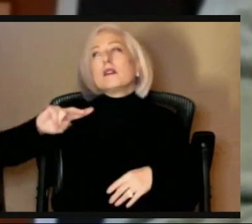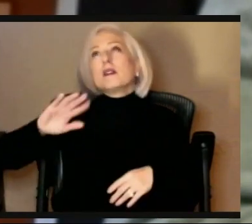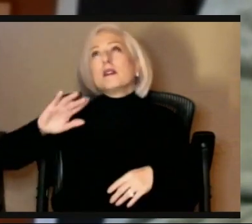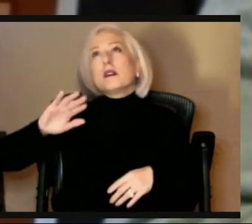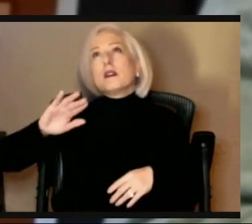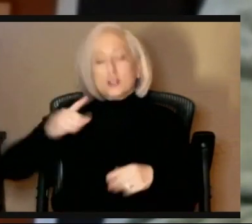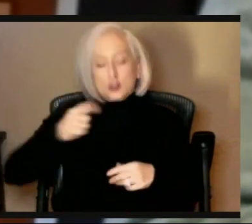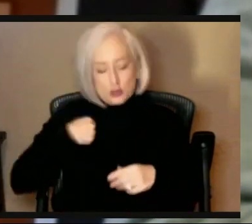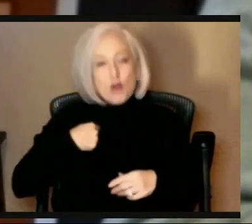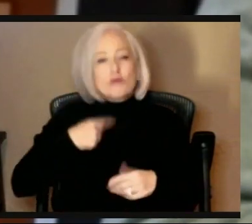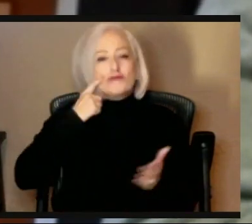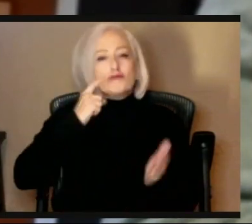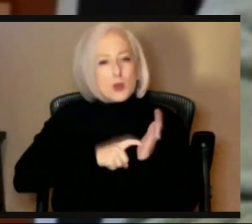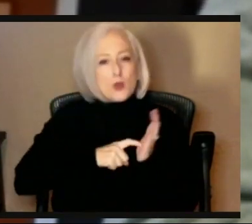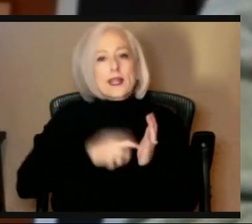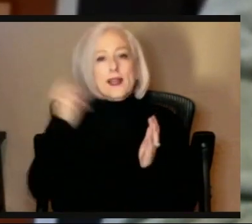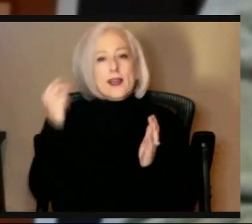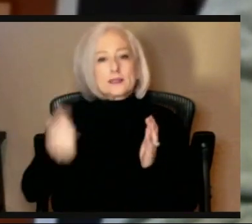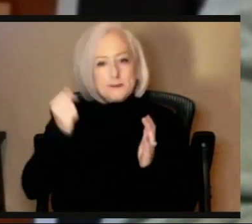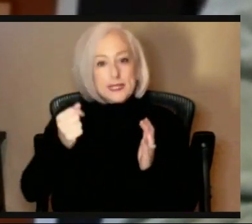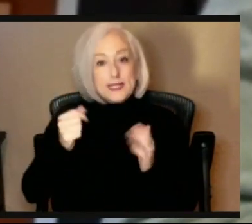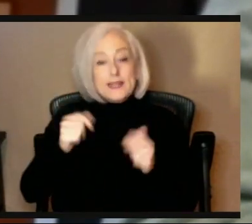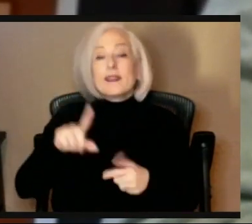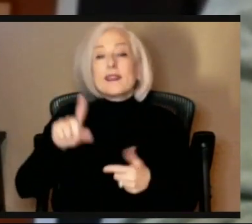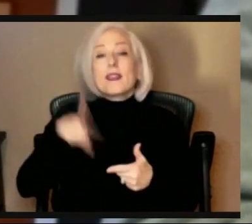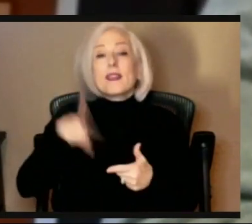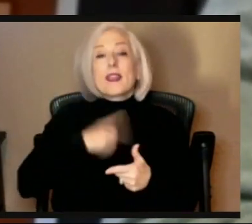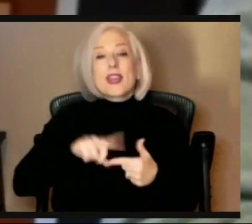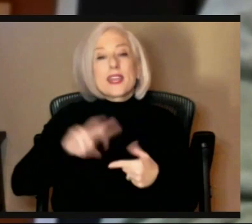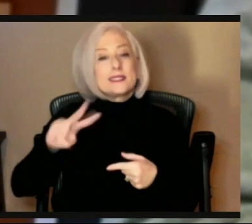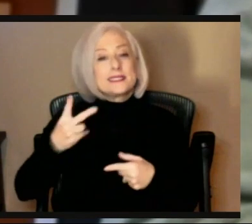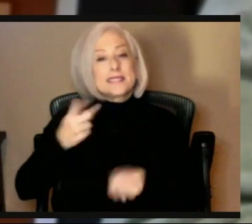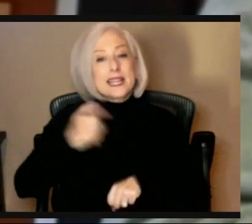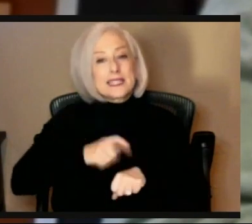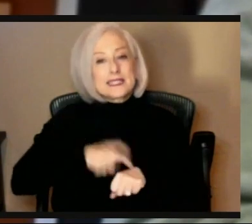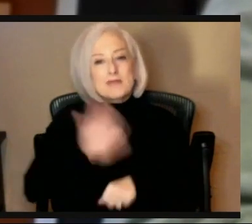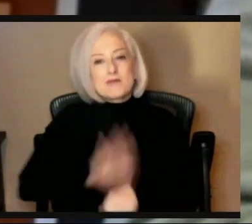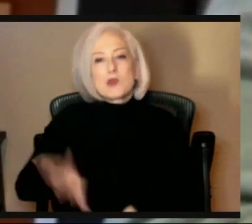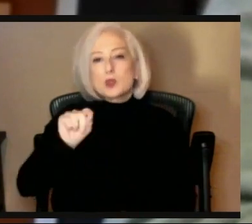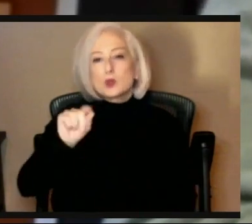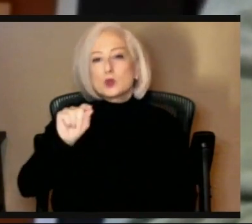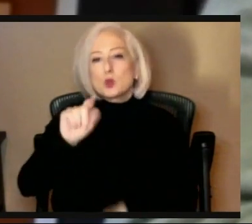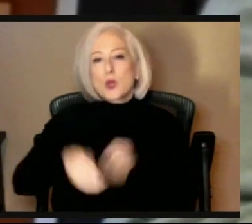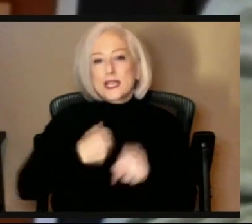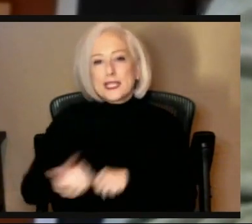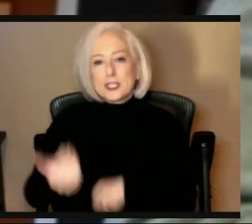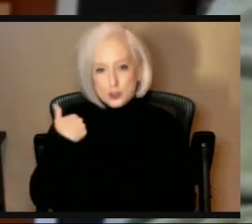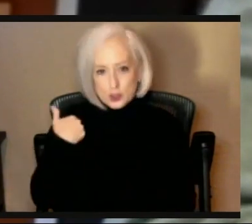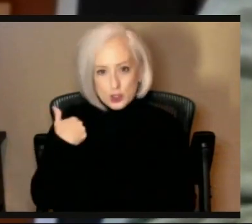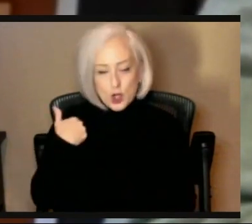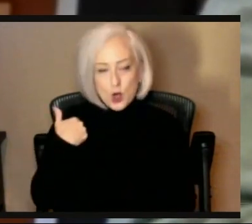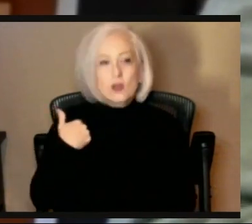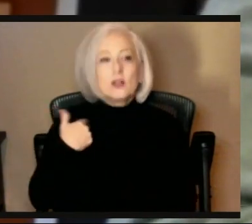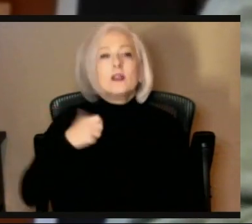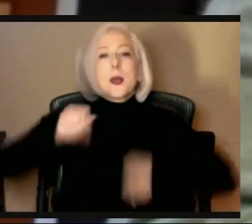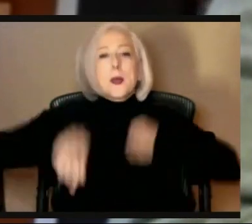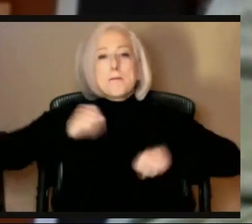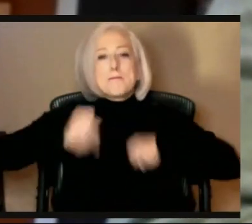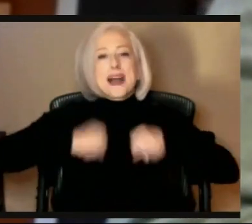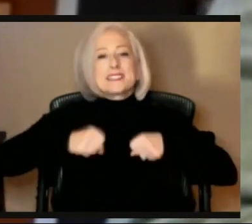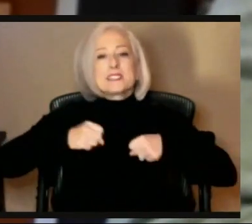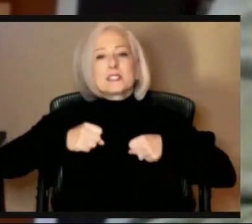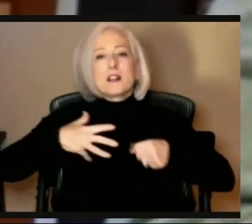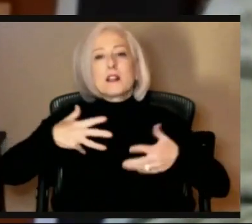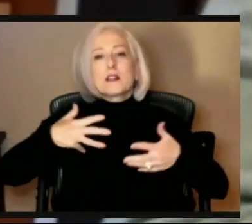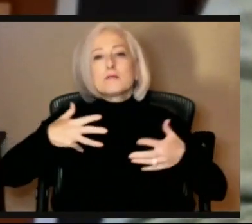so I recognized it immediately. Then it happened about, 20 years ago. I had a bicycle accident,